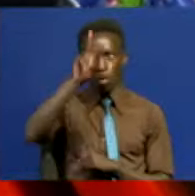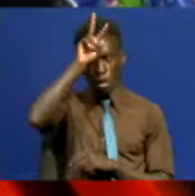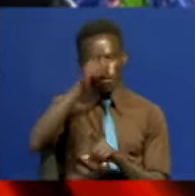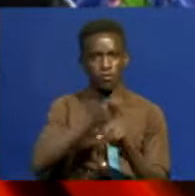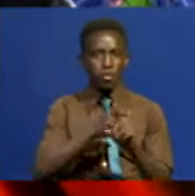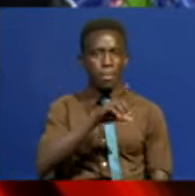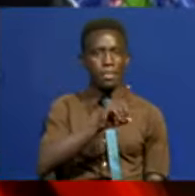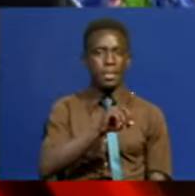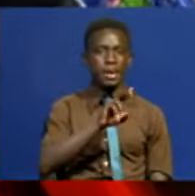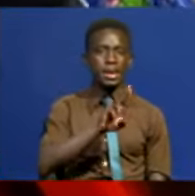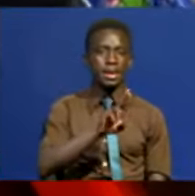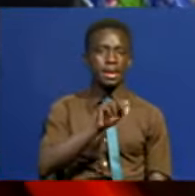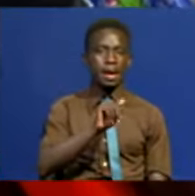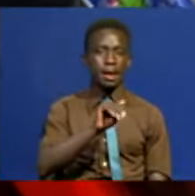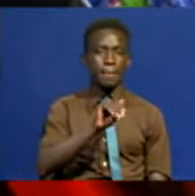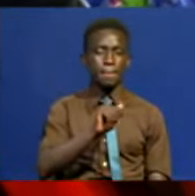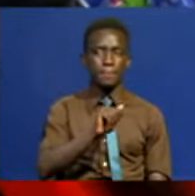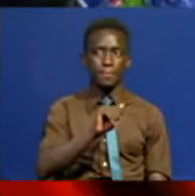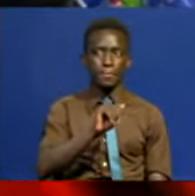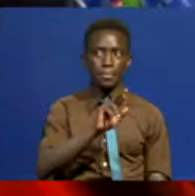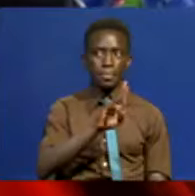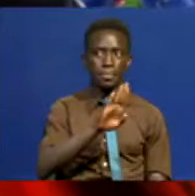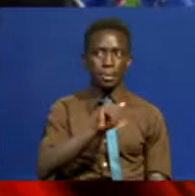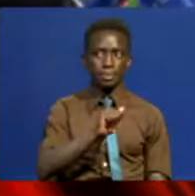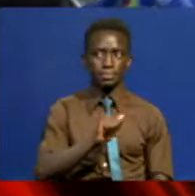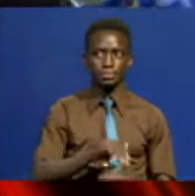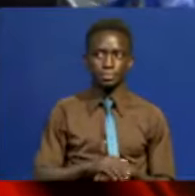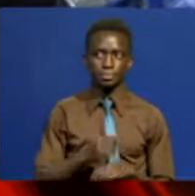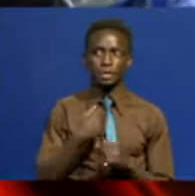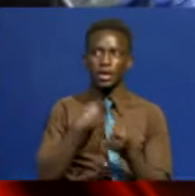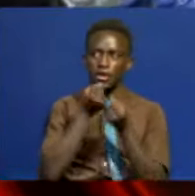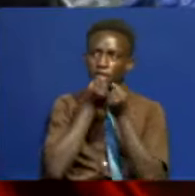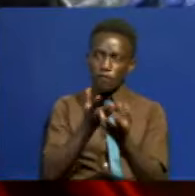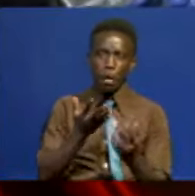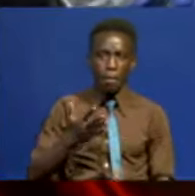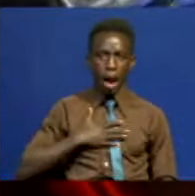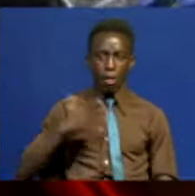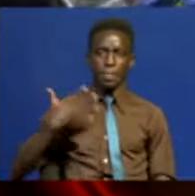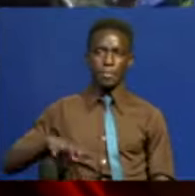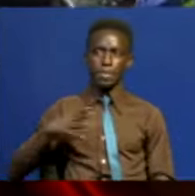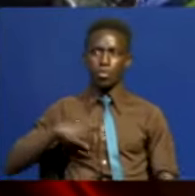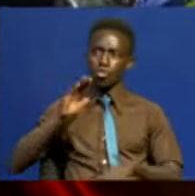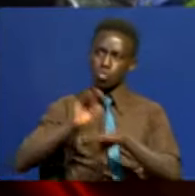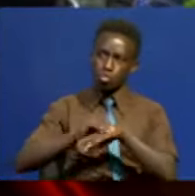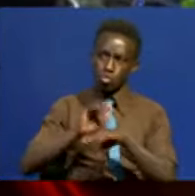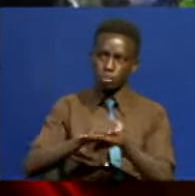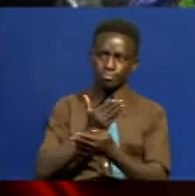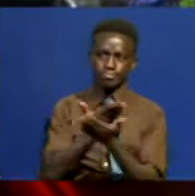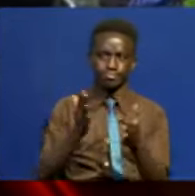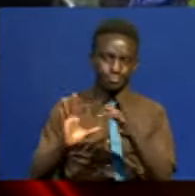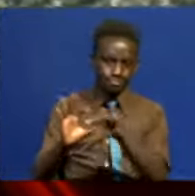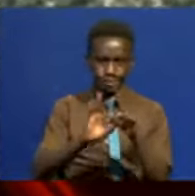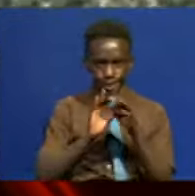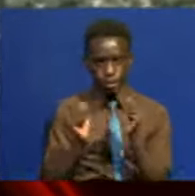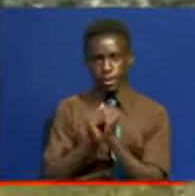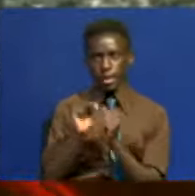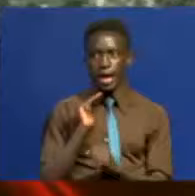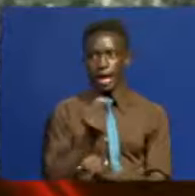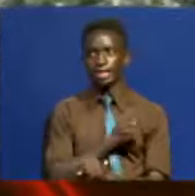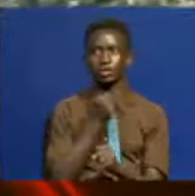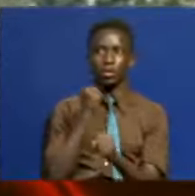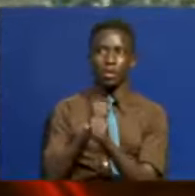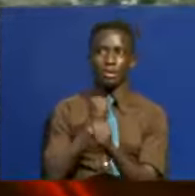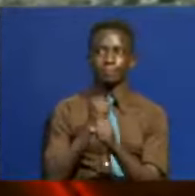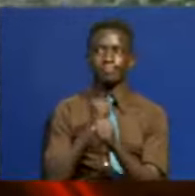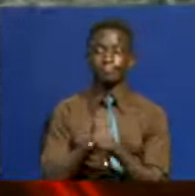Ningependa pia kuambia watu wetu, ni vizuri pia nyinyi muungane na sisi tufanye kazi. Samburu